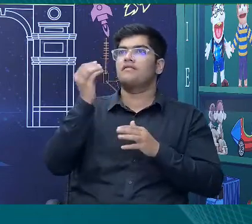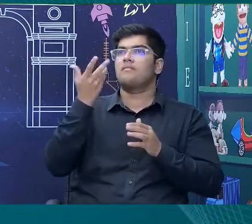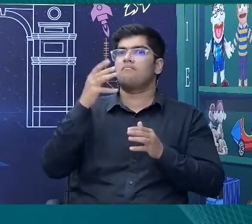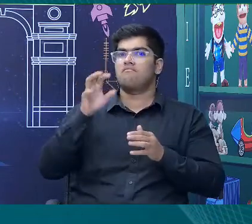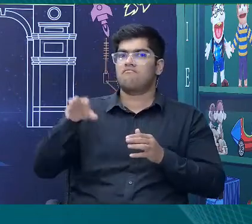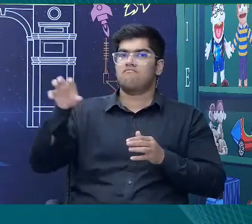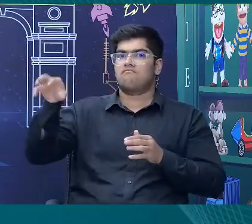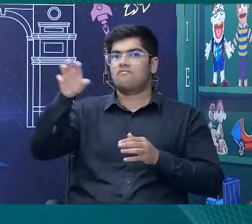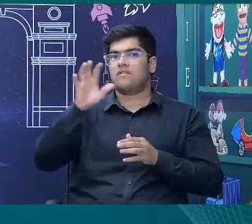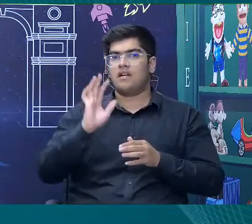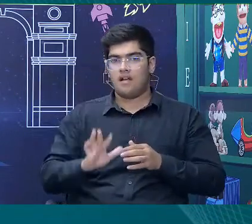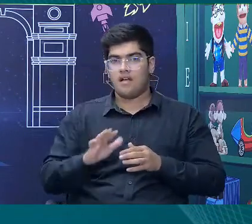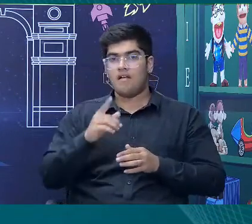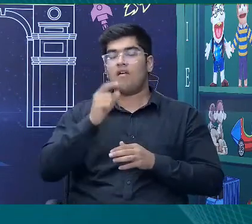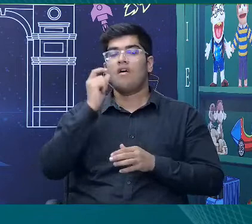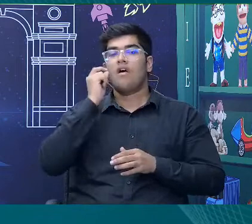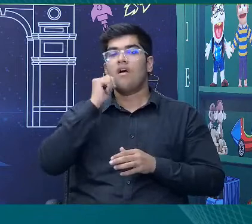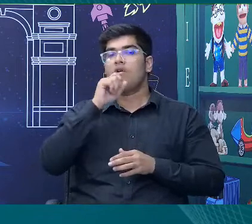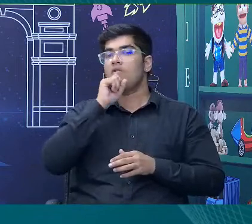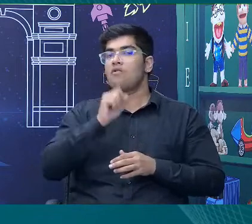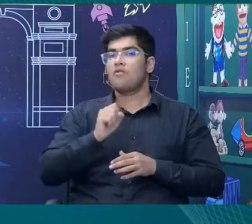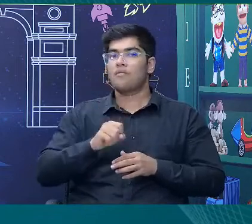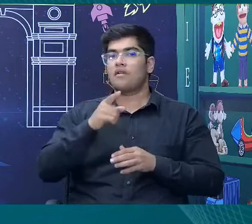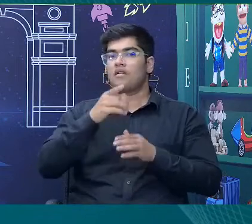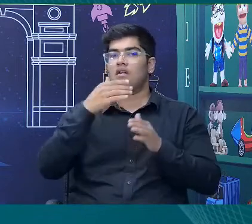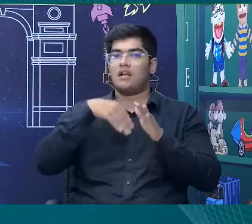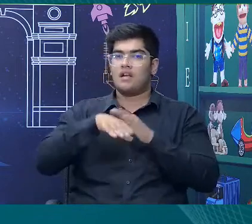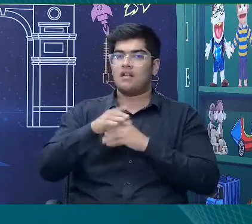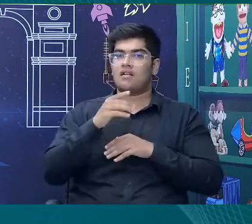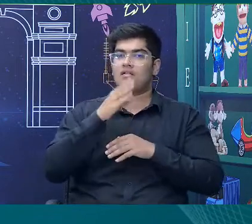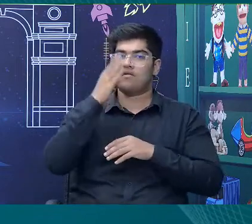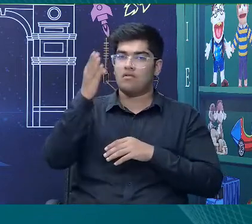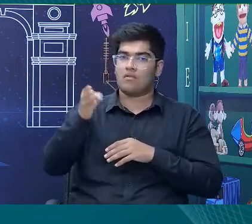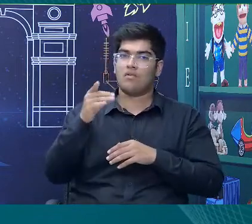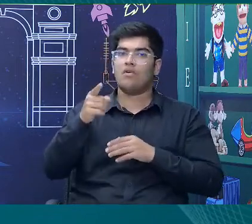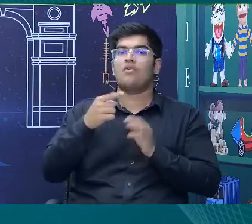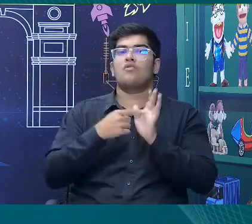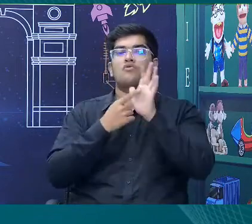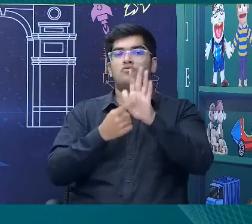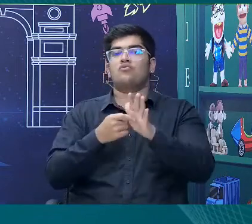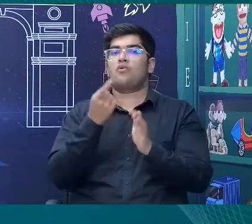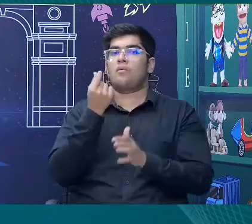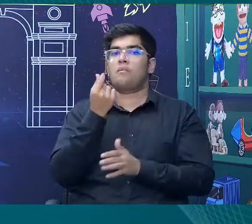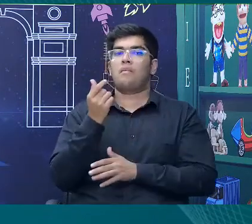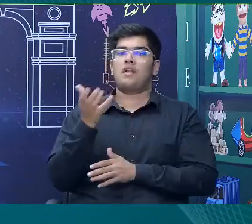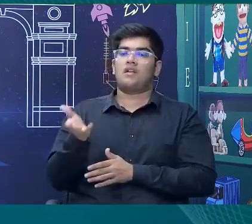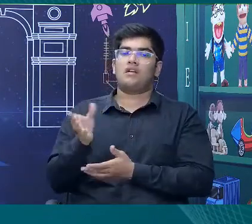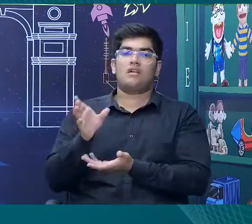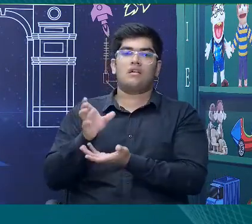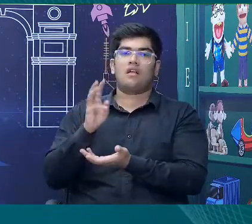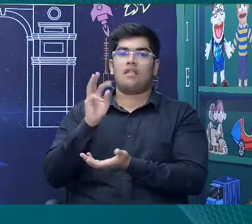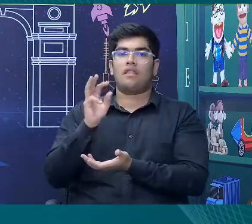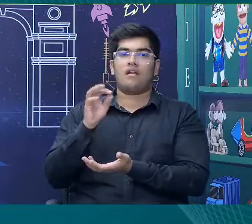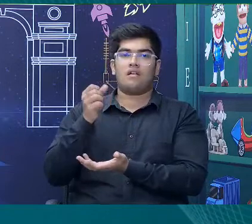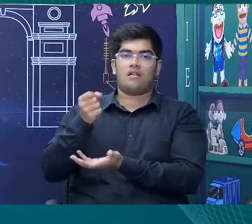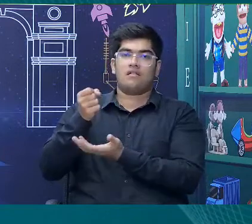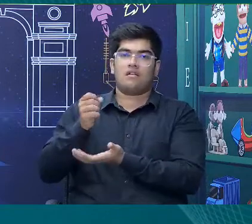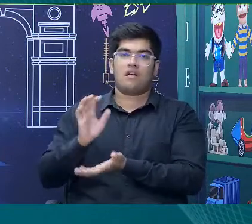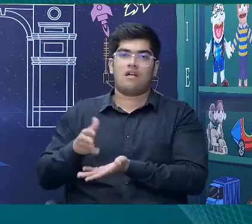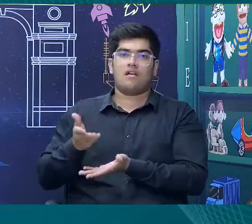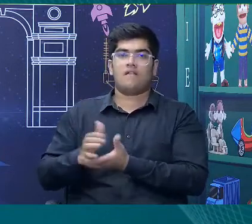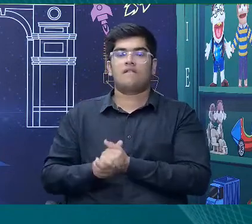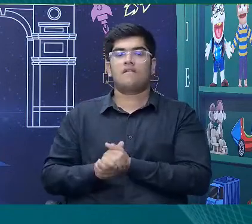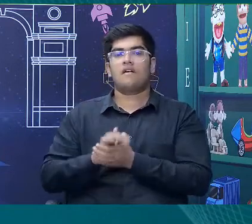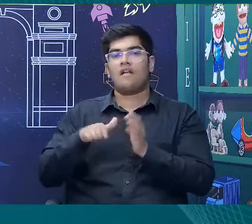So the old man actually goes inside his house and brings this little pouch and shows him the money. And after that,